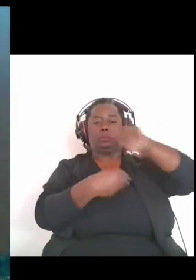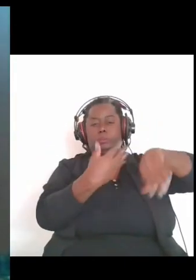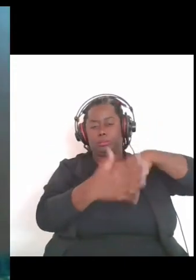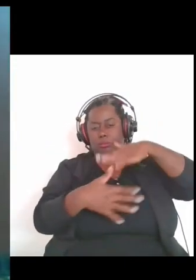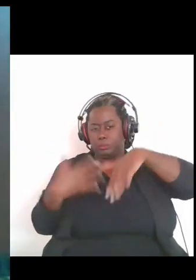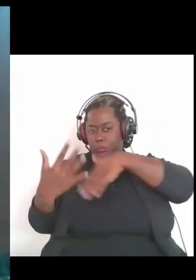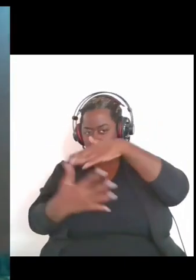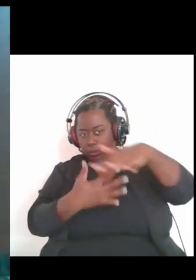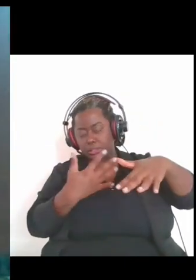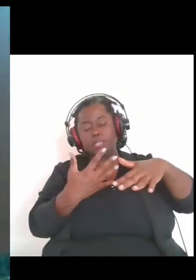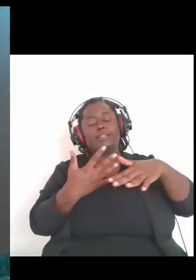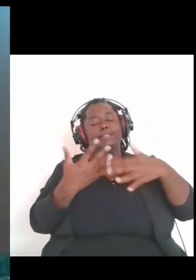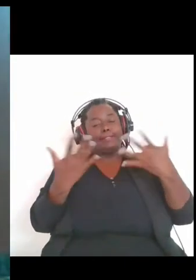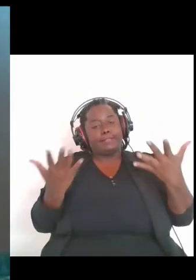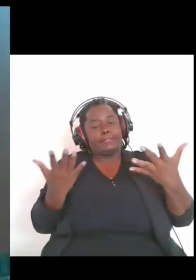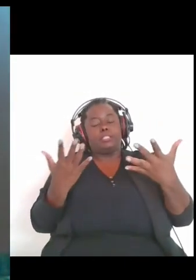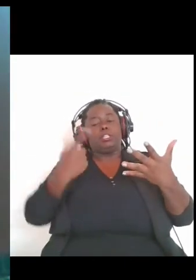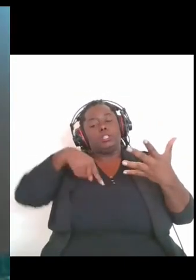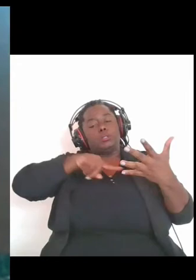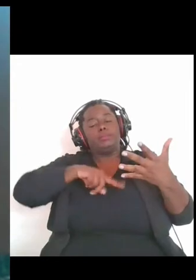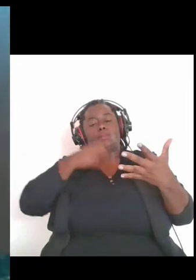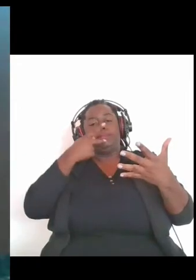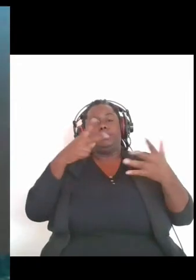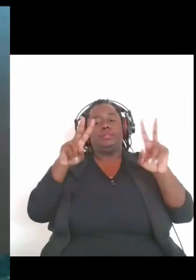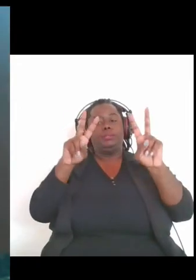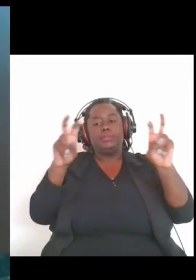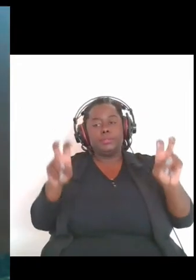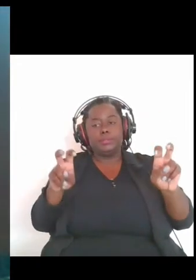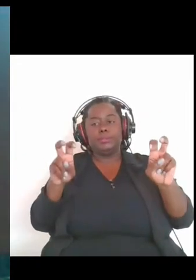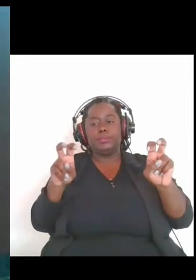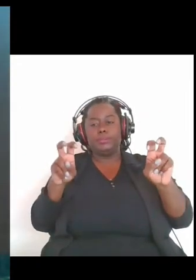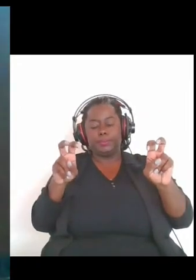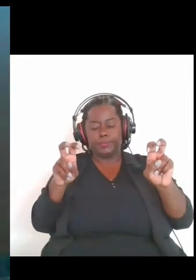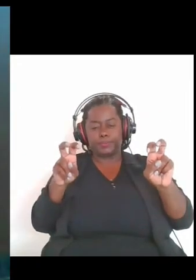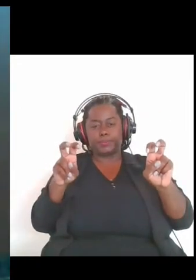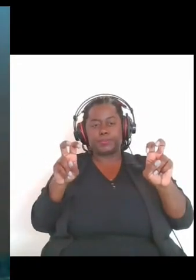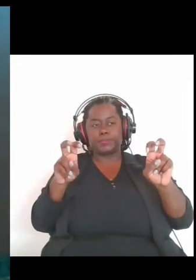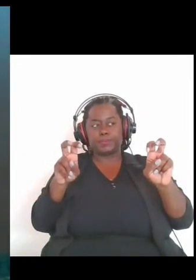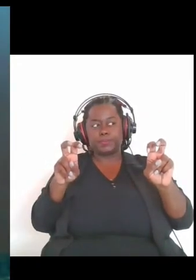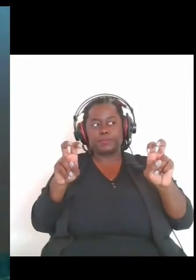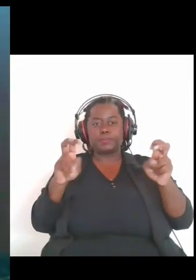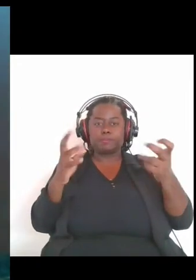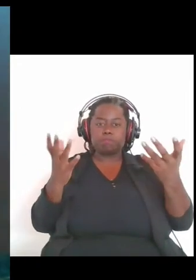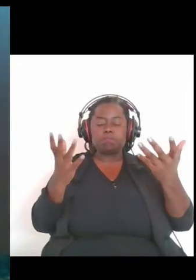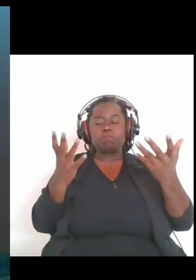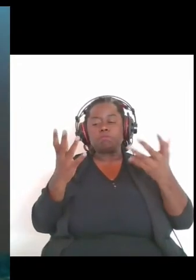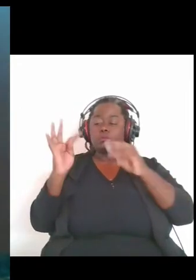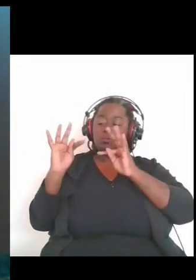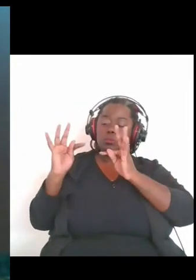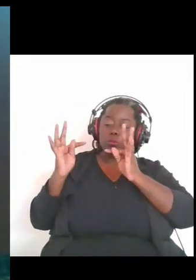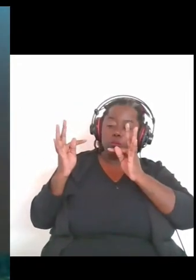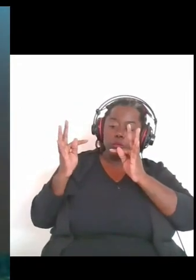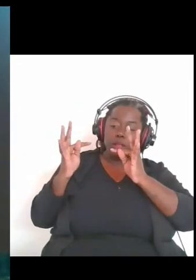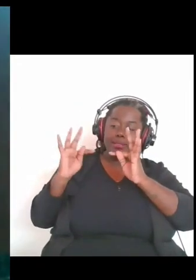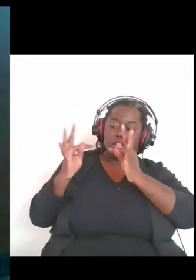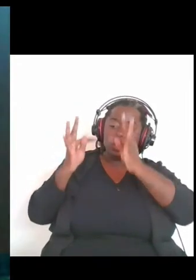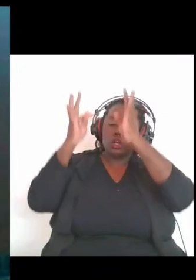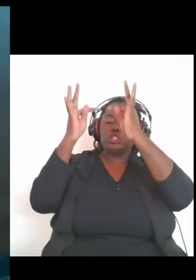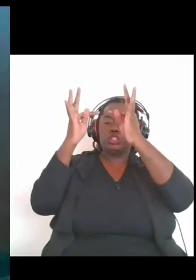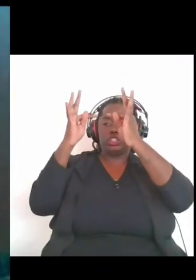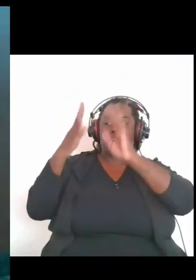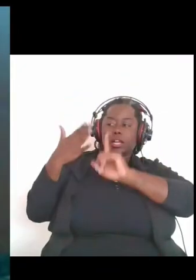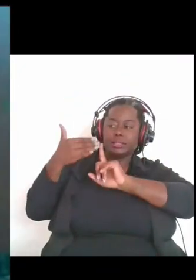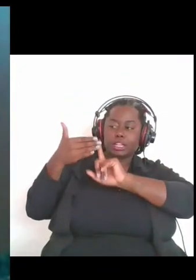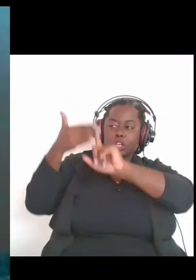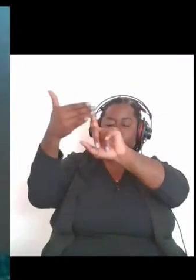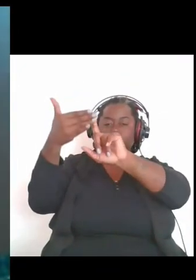organized so we are talking about an exercise that uses a technology